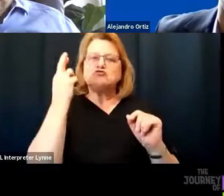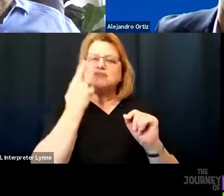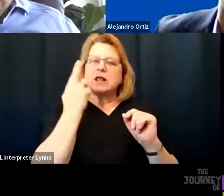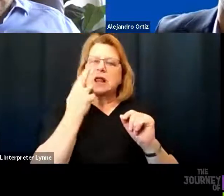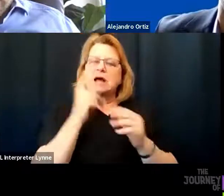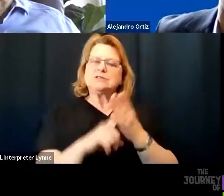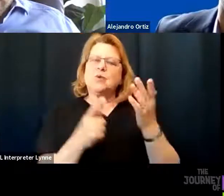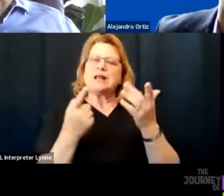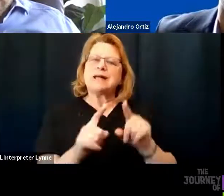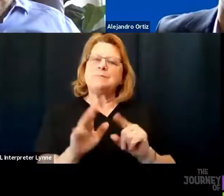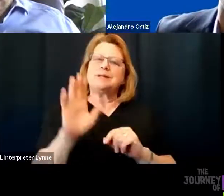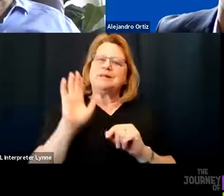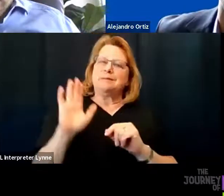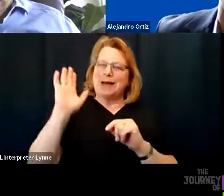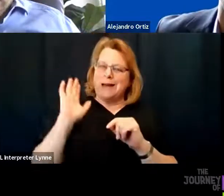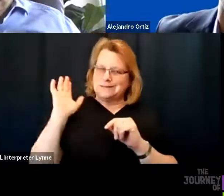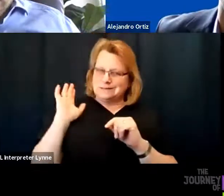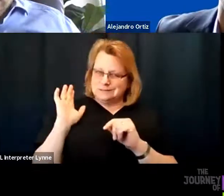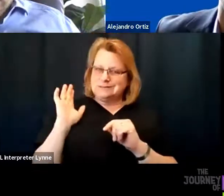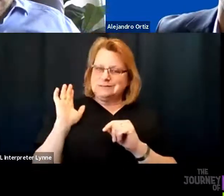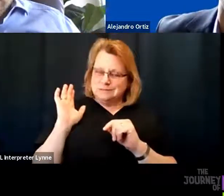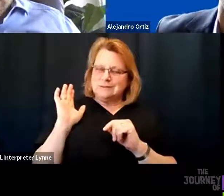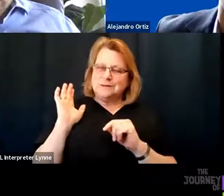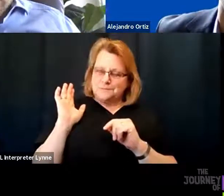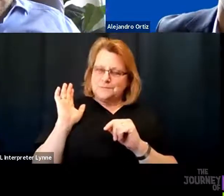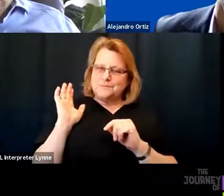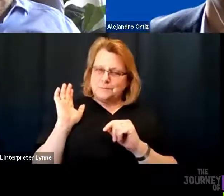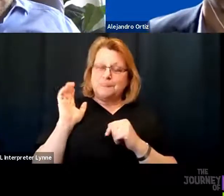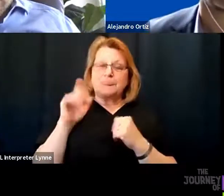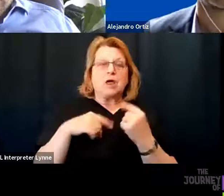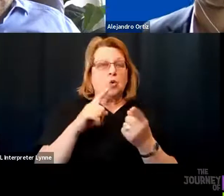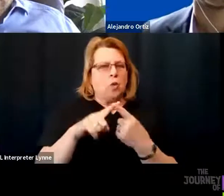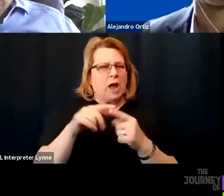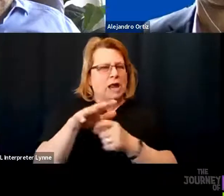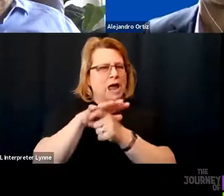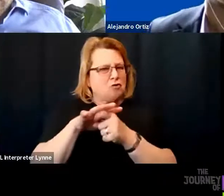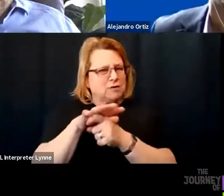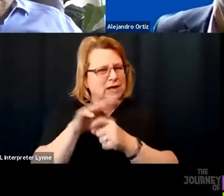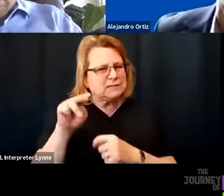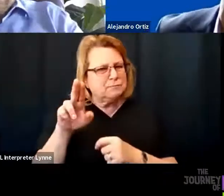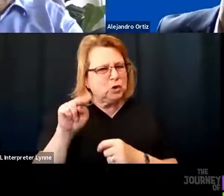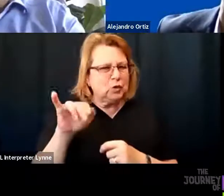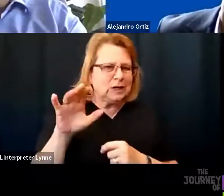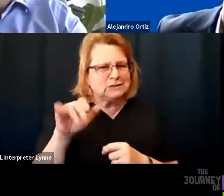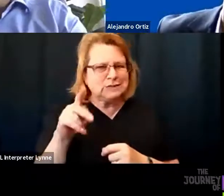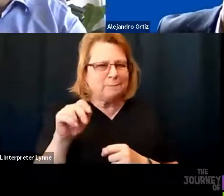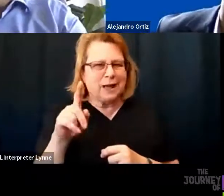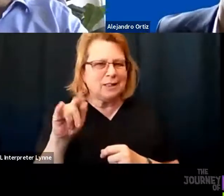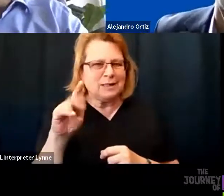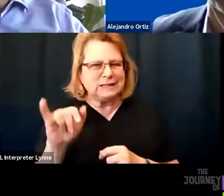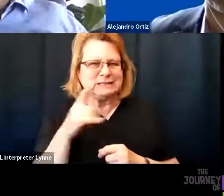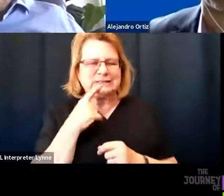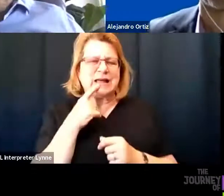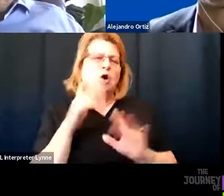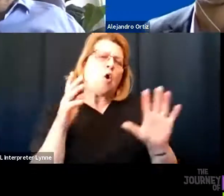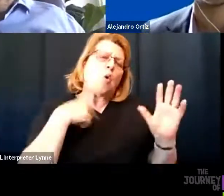before. And so when municipalities, for example, say, well, we're just trying to